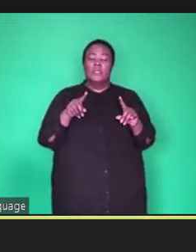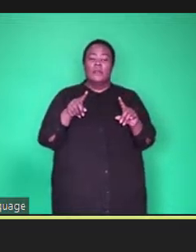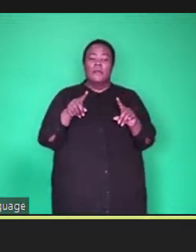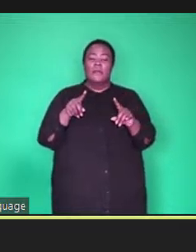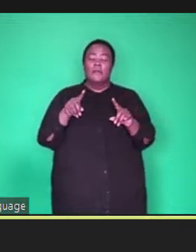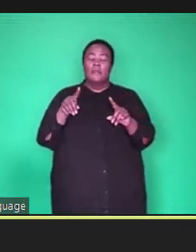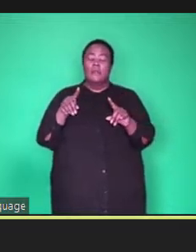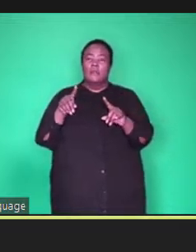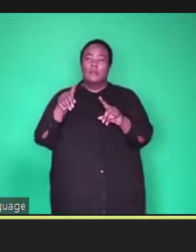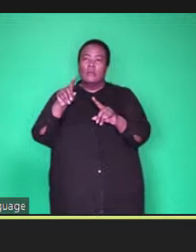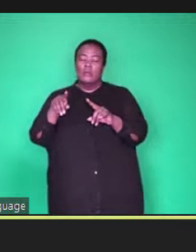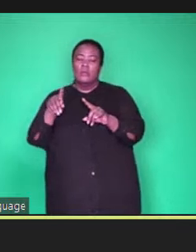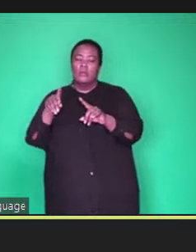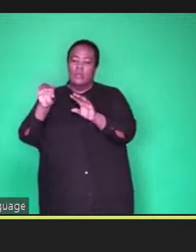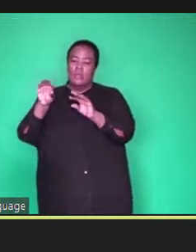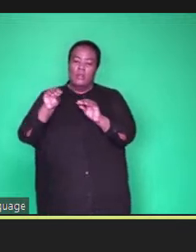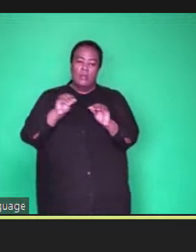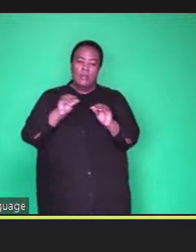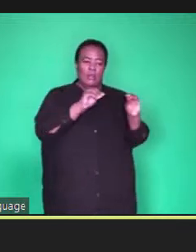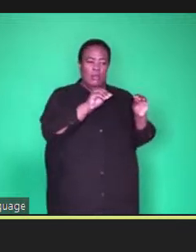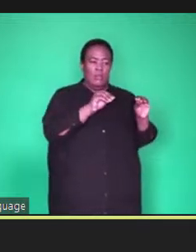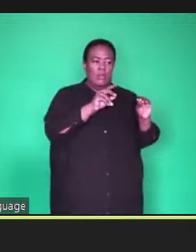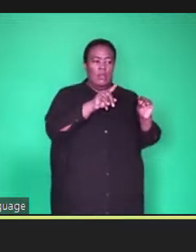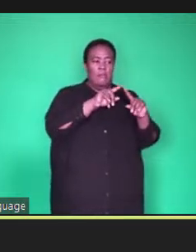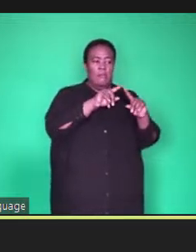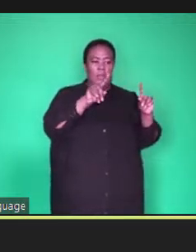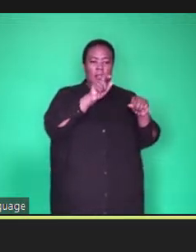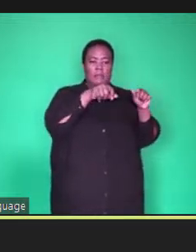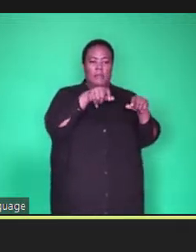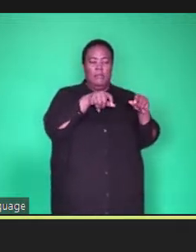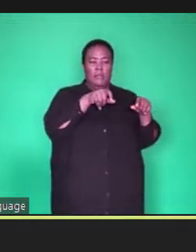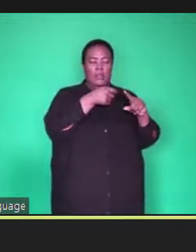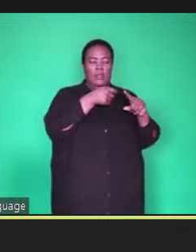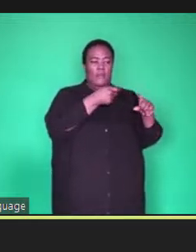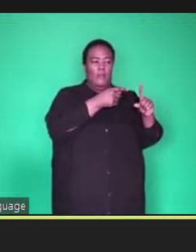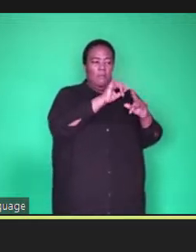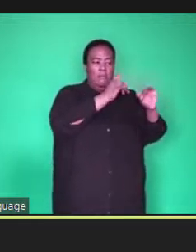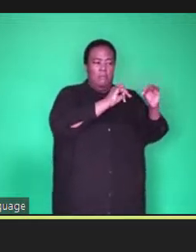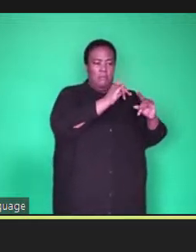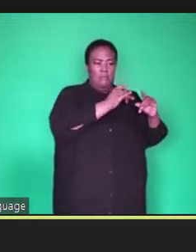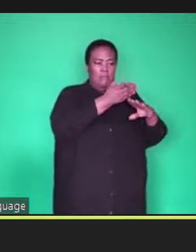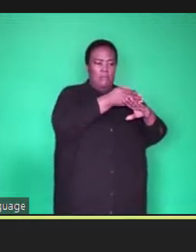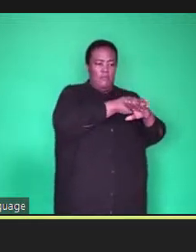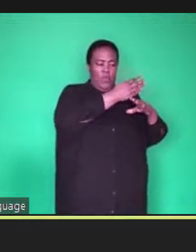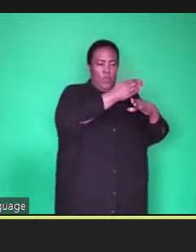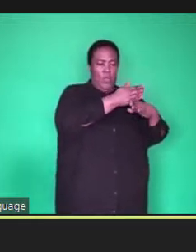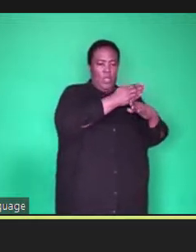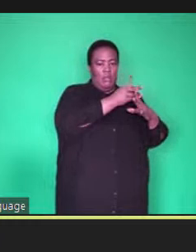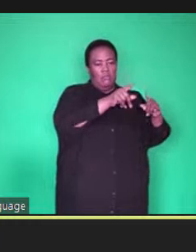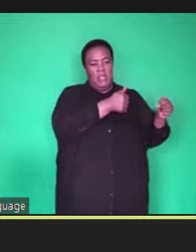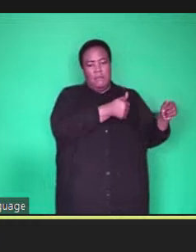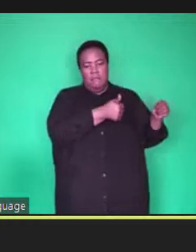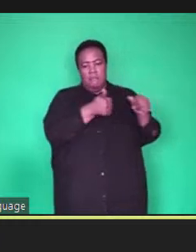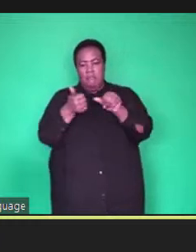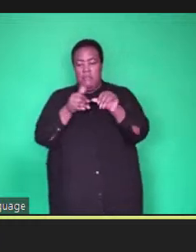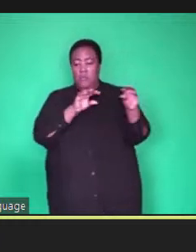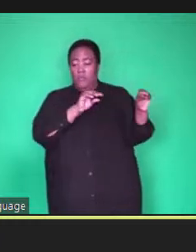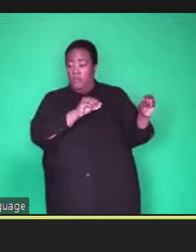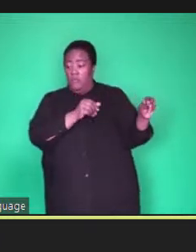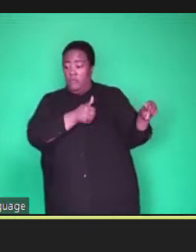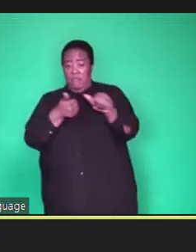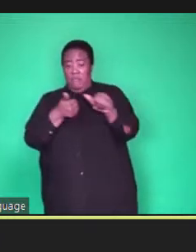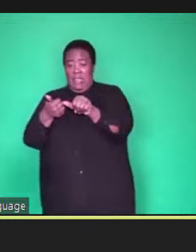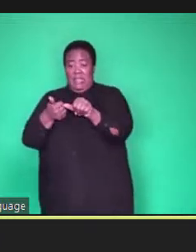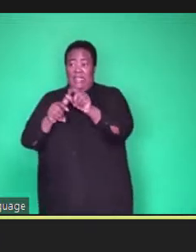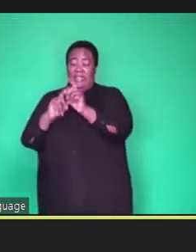which means people are returning back from wherever they were working back into these rural populations